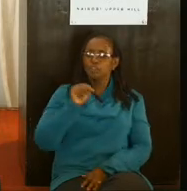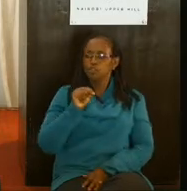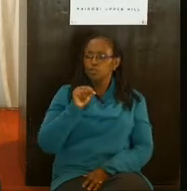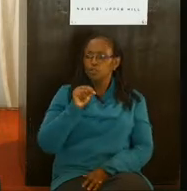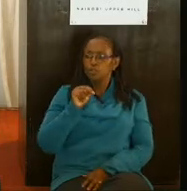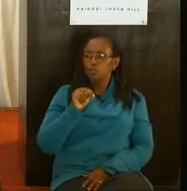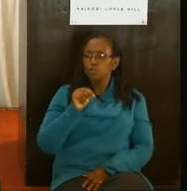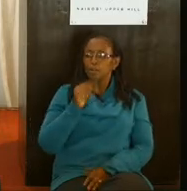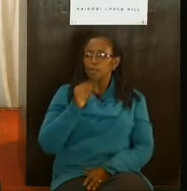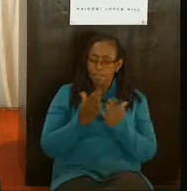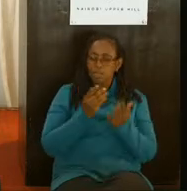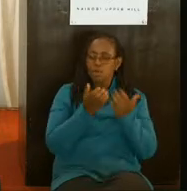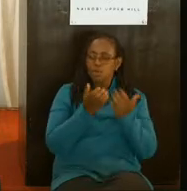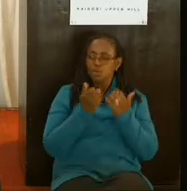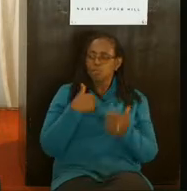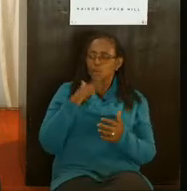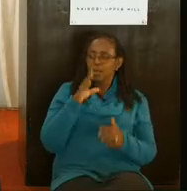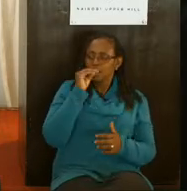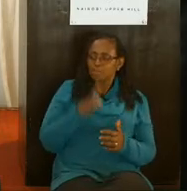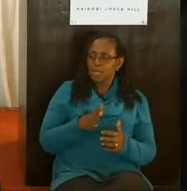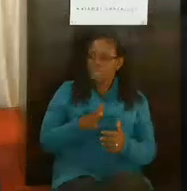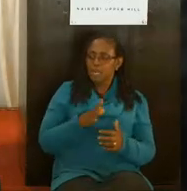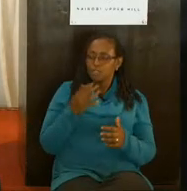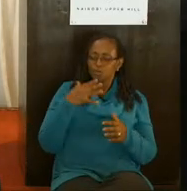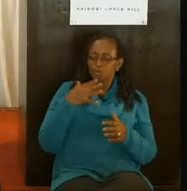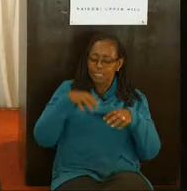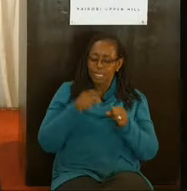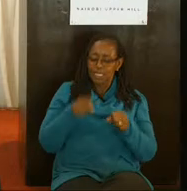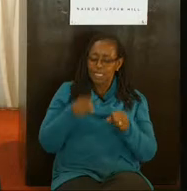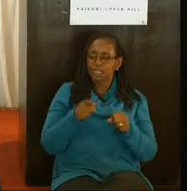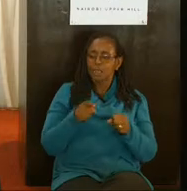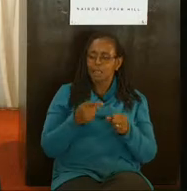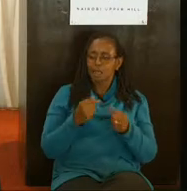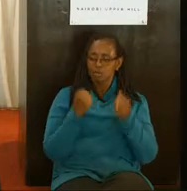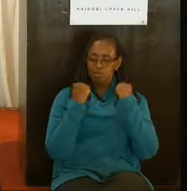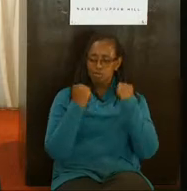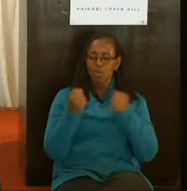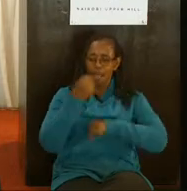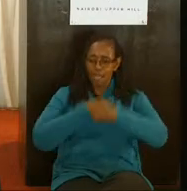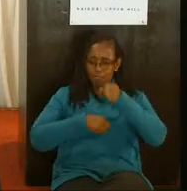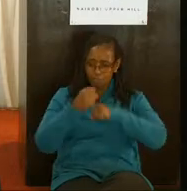speaker to be able to take that kind of poll action thank you